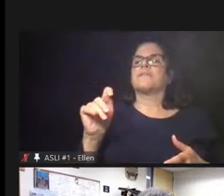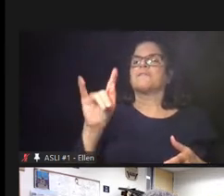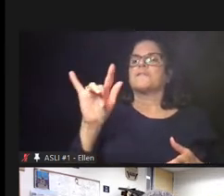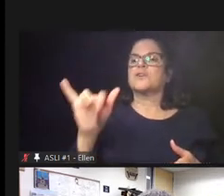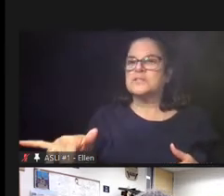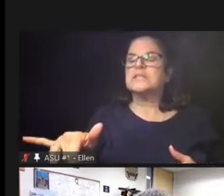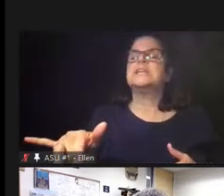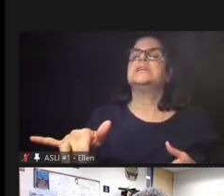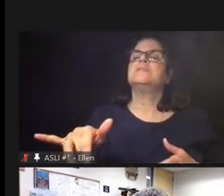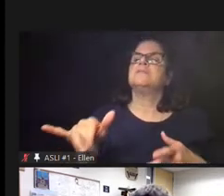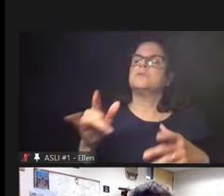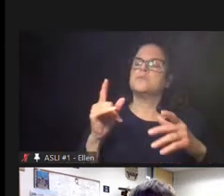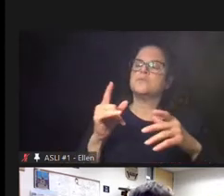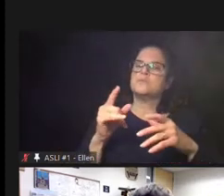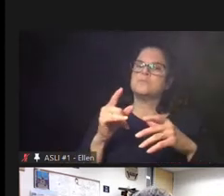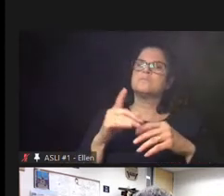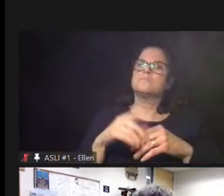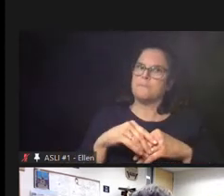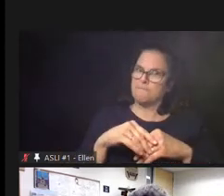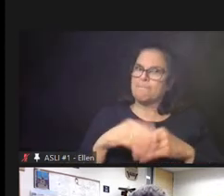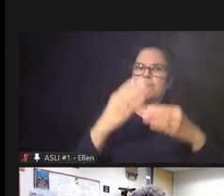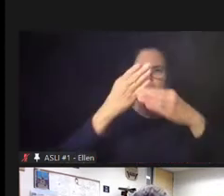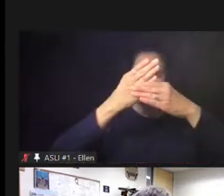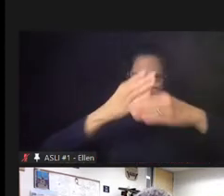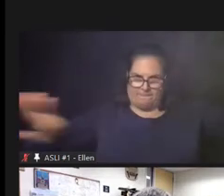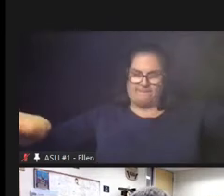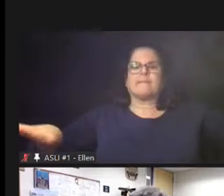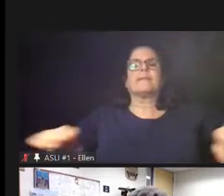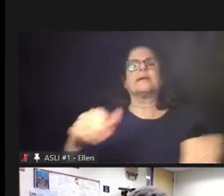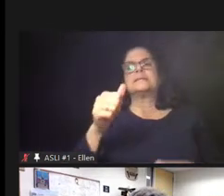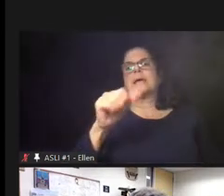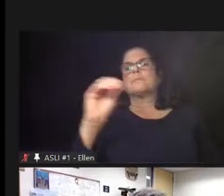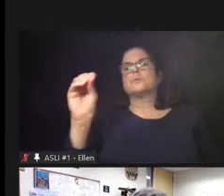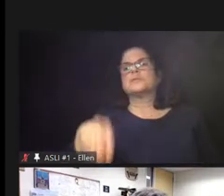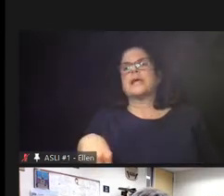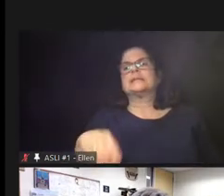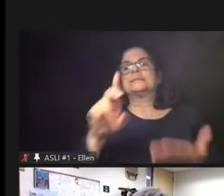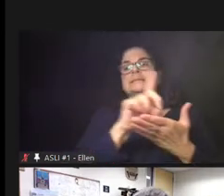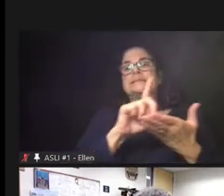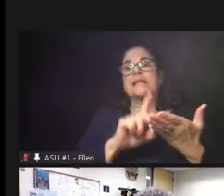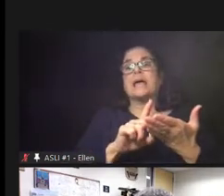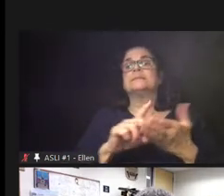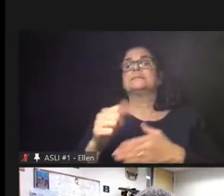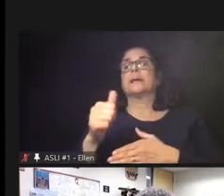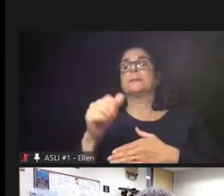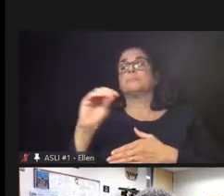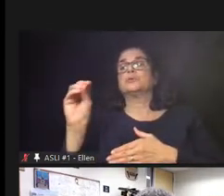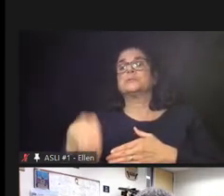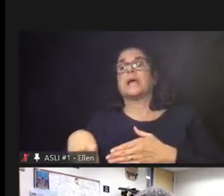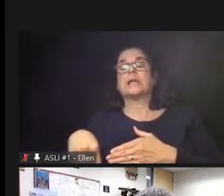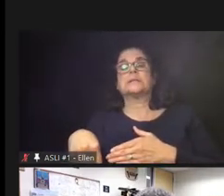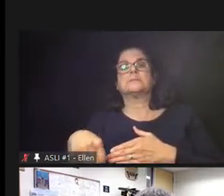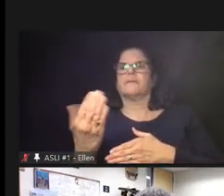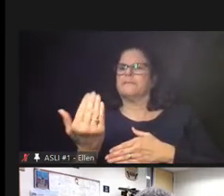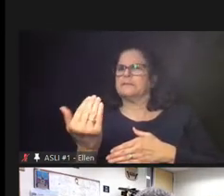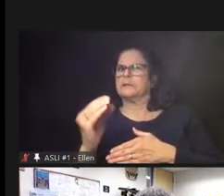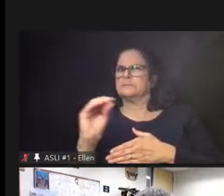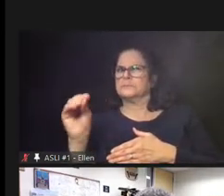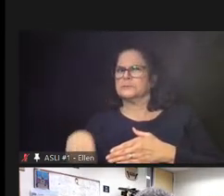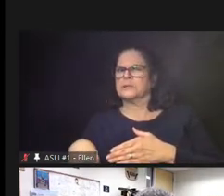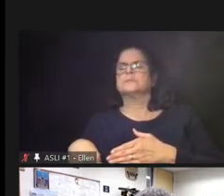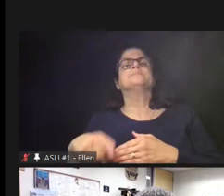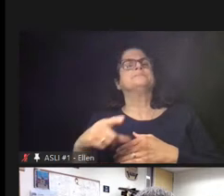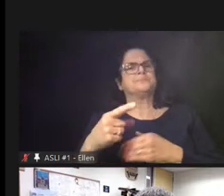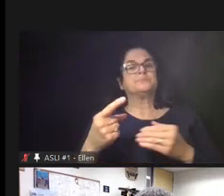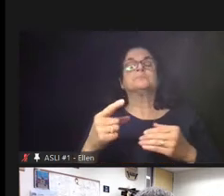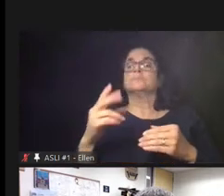construction goals. It had a 10% design and a 15% construction goal. The contractor committed to the